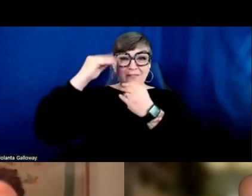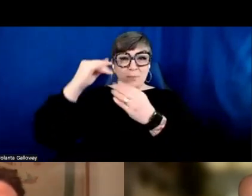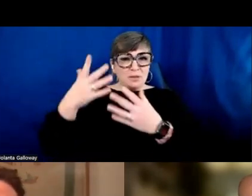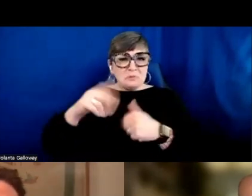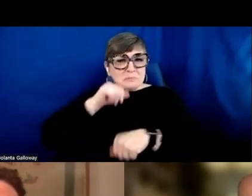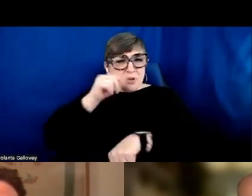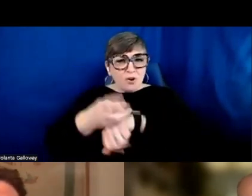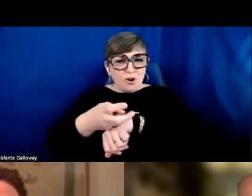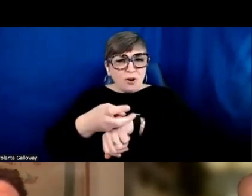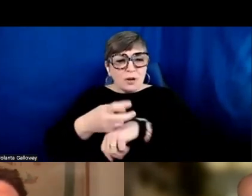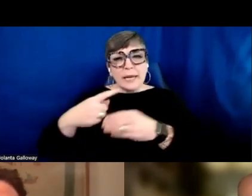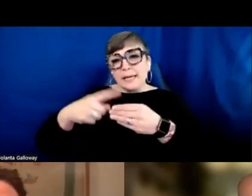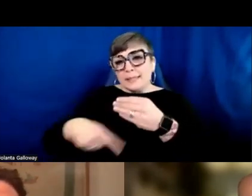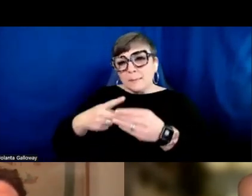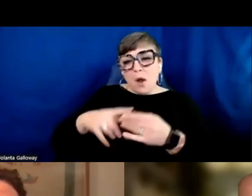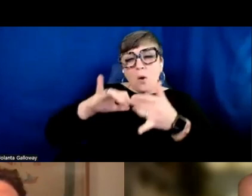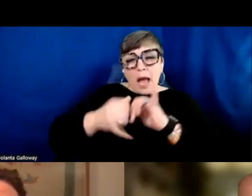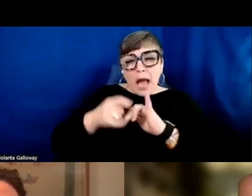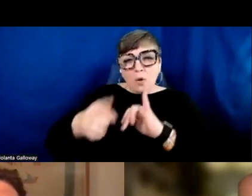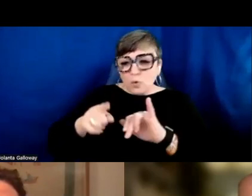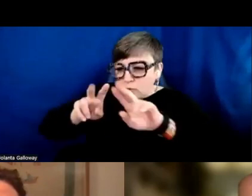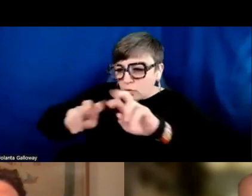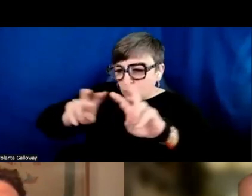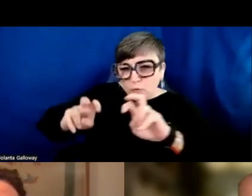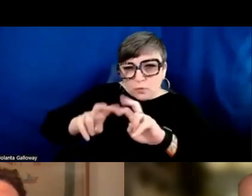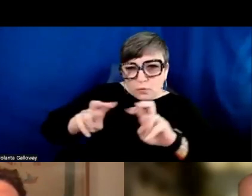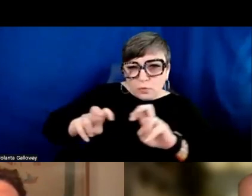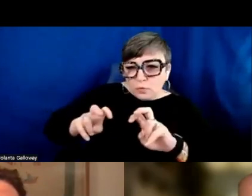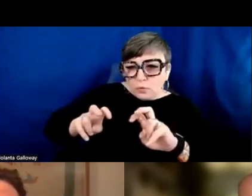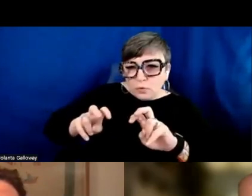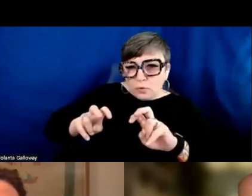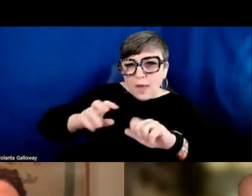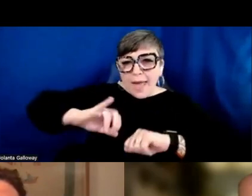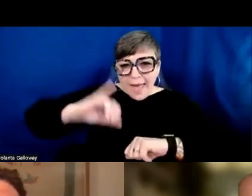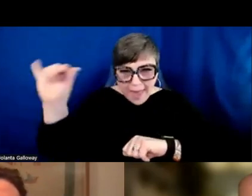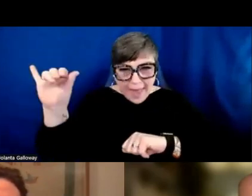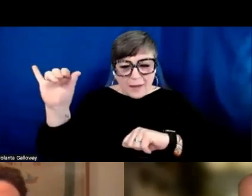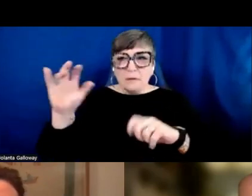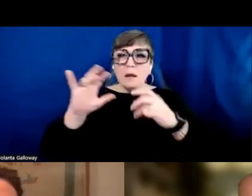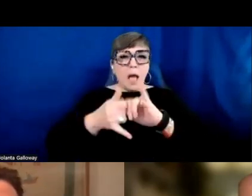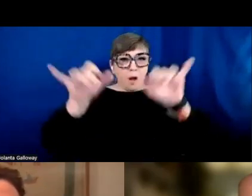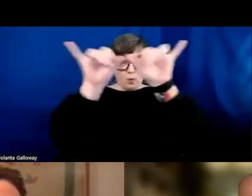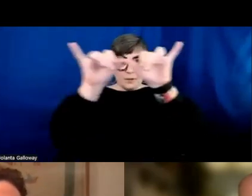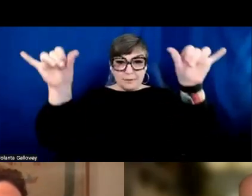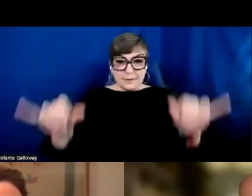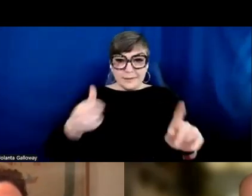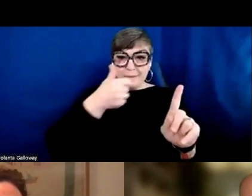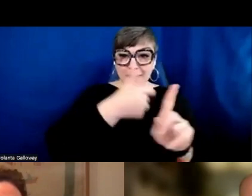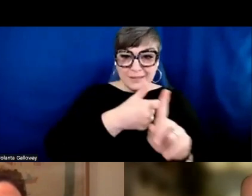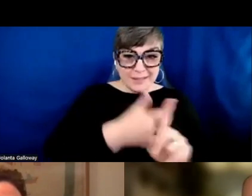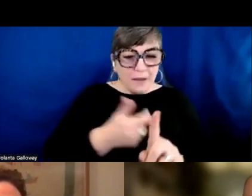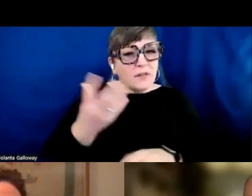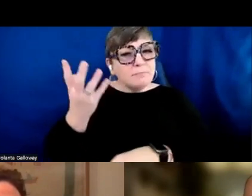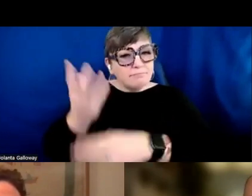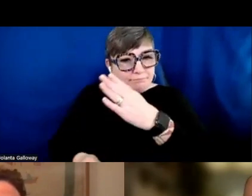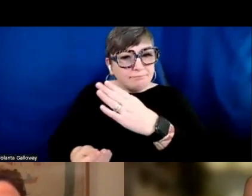more kind of structural issue that we need to get more disability history in